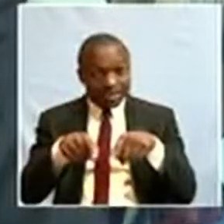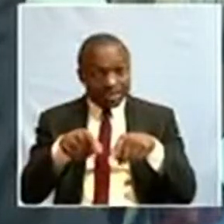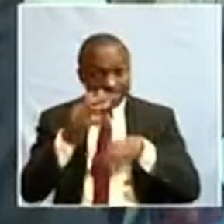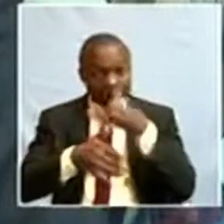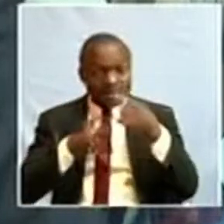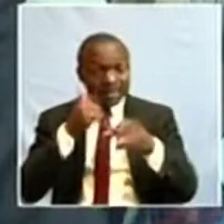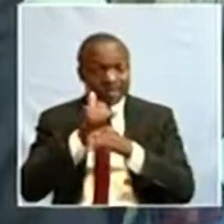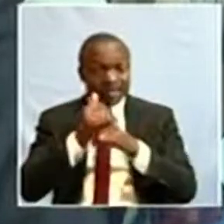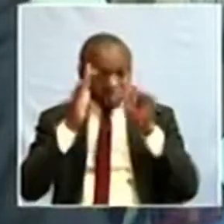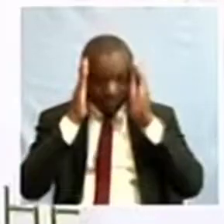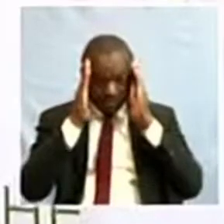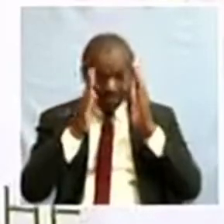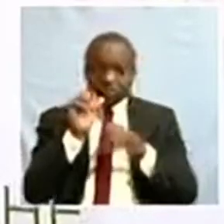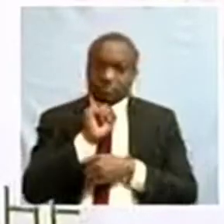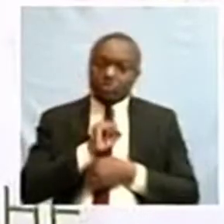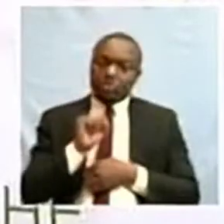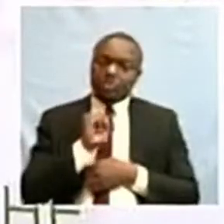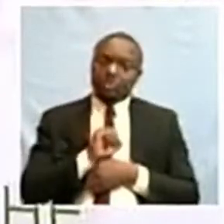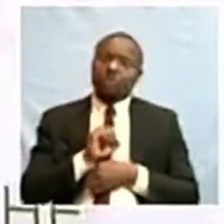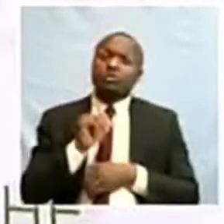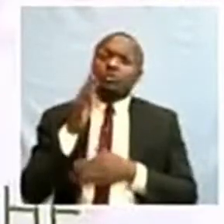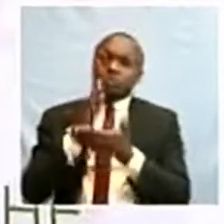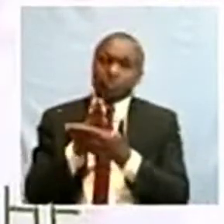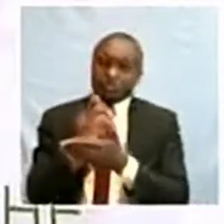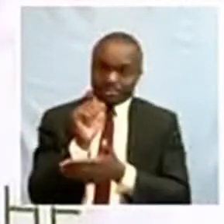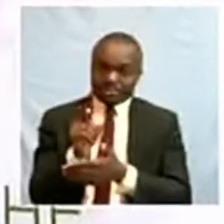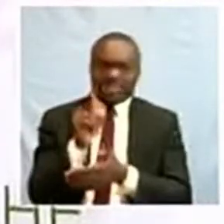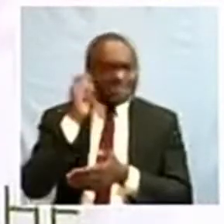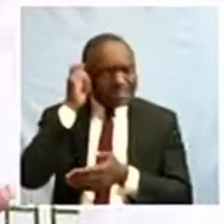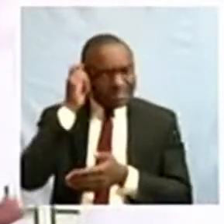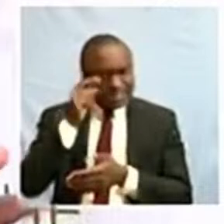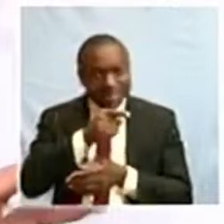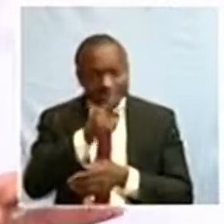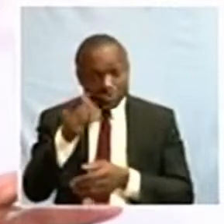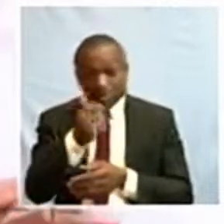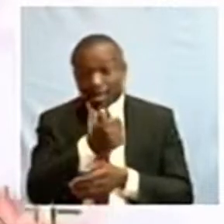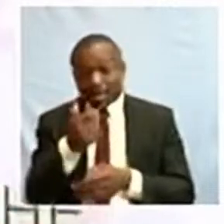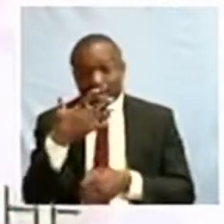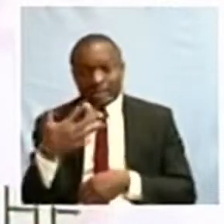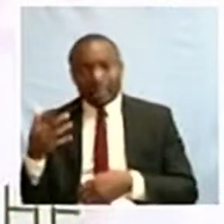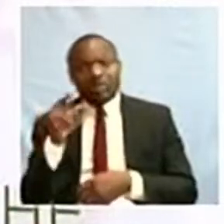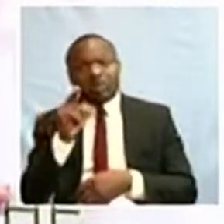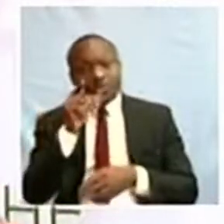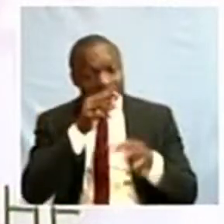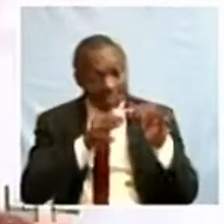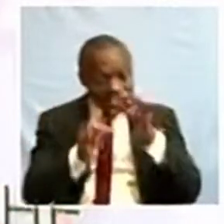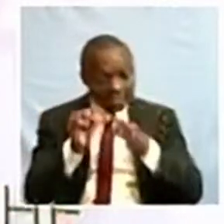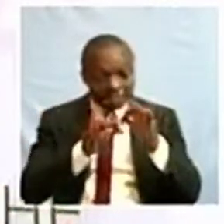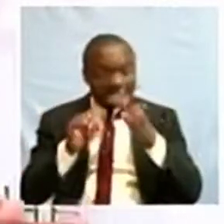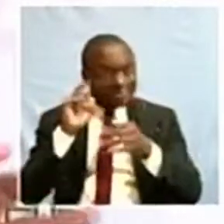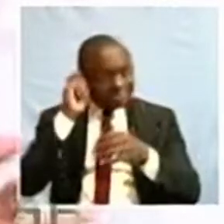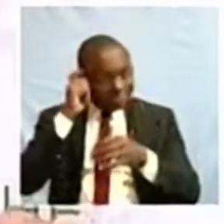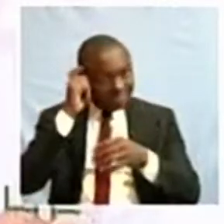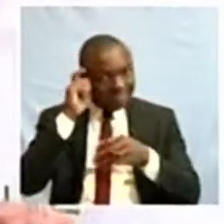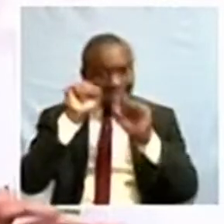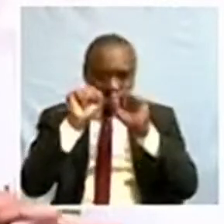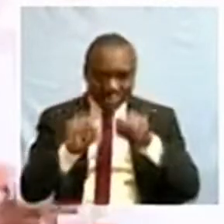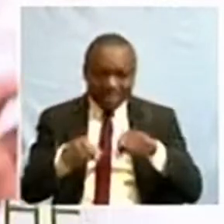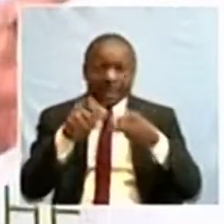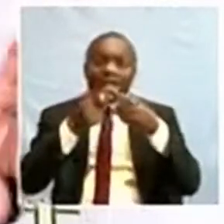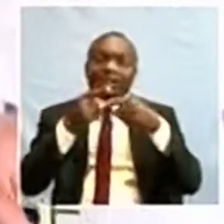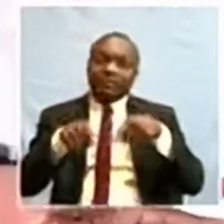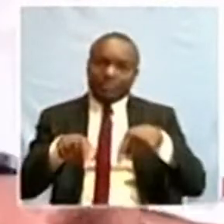No, sorry, Chileko, to cut you short. Don't you think those certain things that you've just highlighted that you think and feel can be dealt